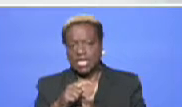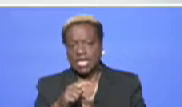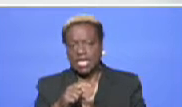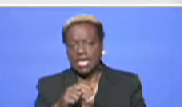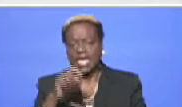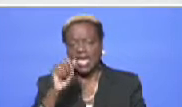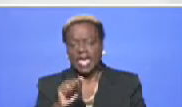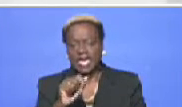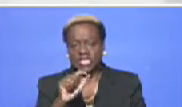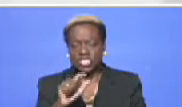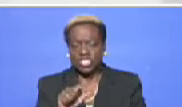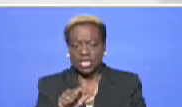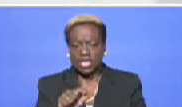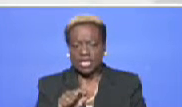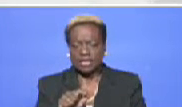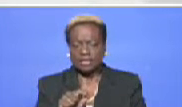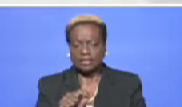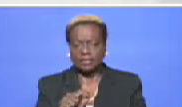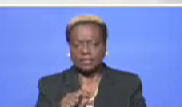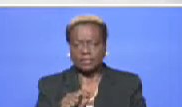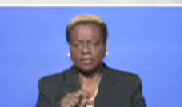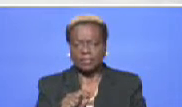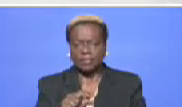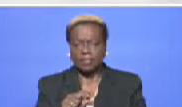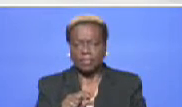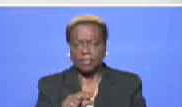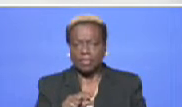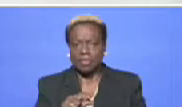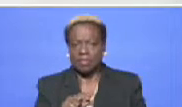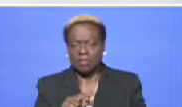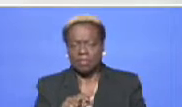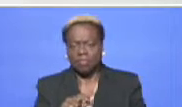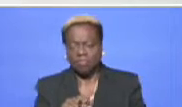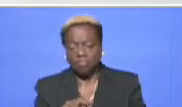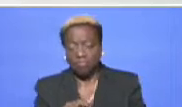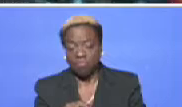General, he does so under the command of no man.